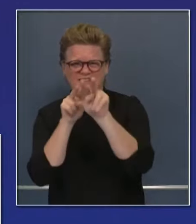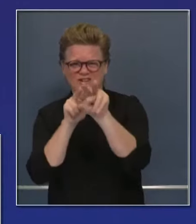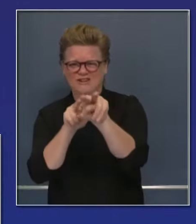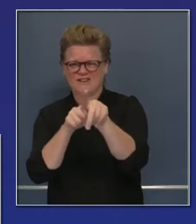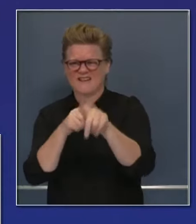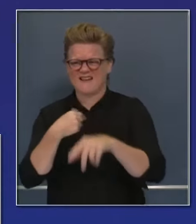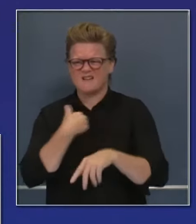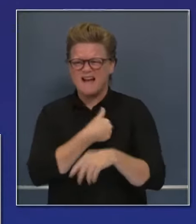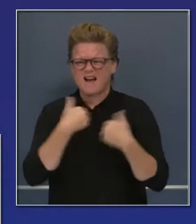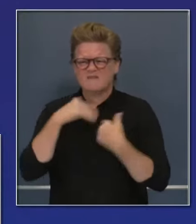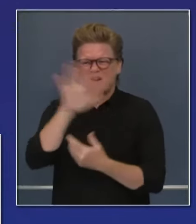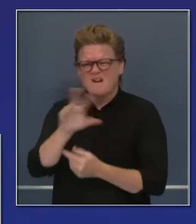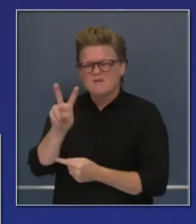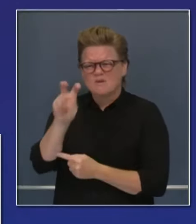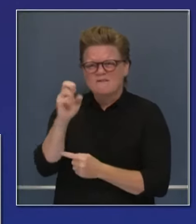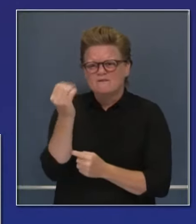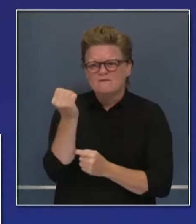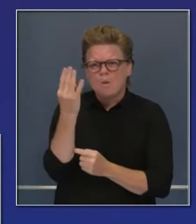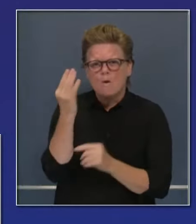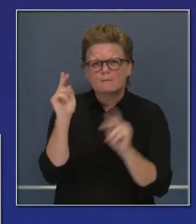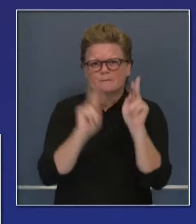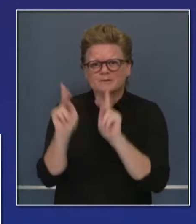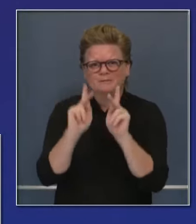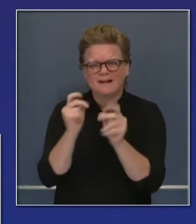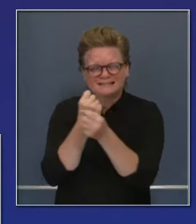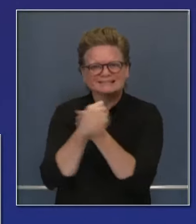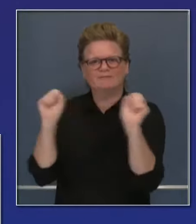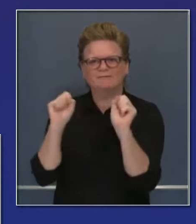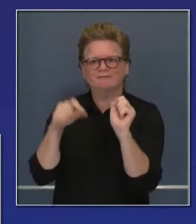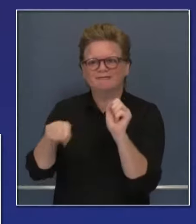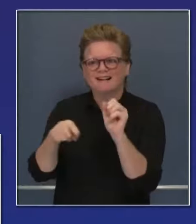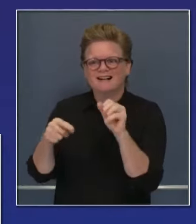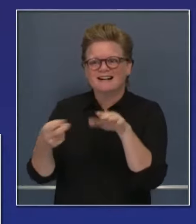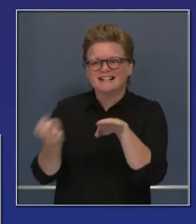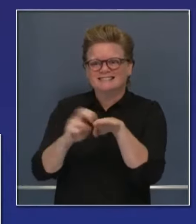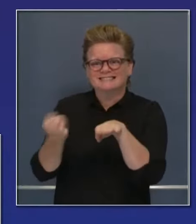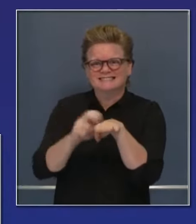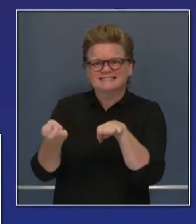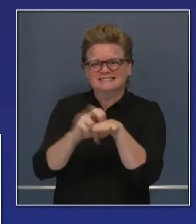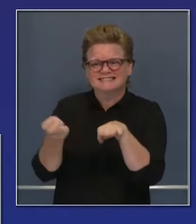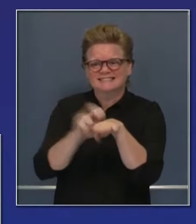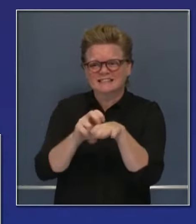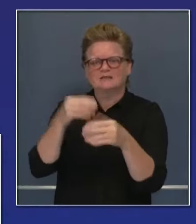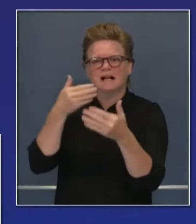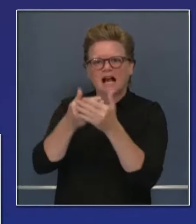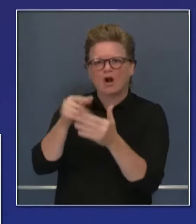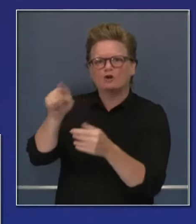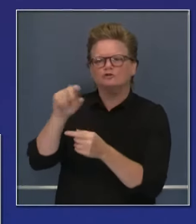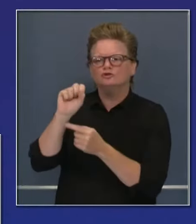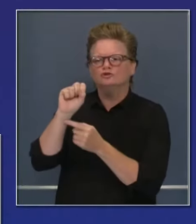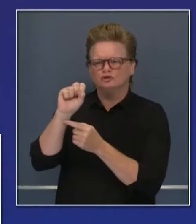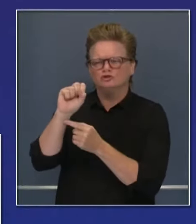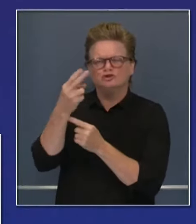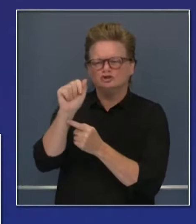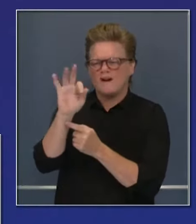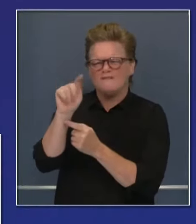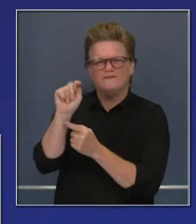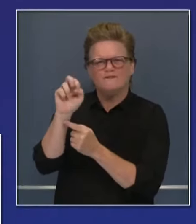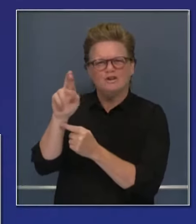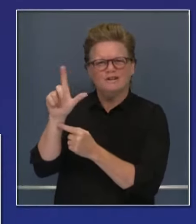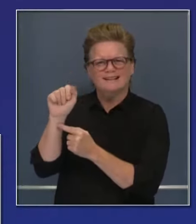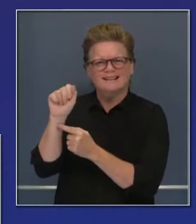214 individuals that were rescued near Mammoth Pool, Shaver Lake area with these helicopters that made their way